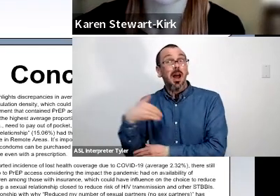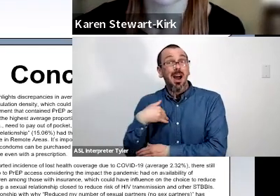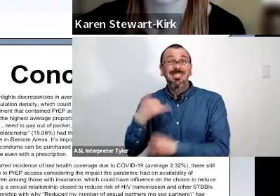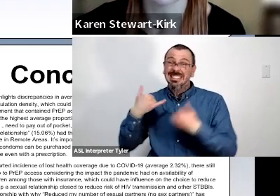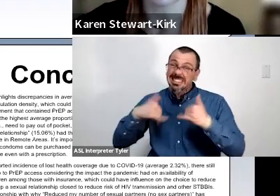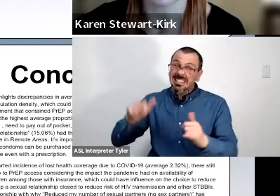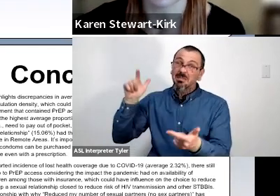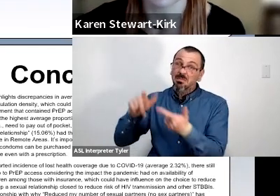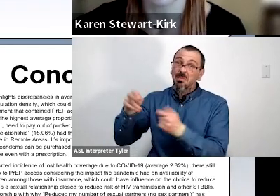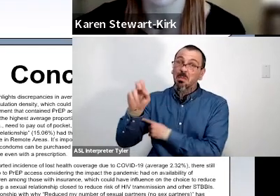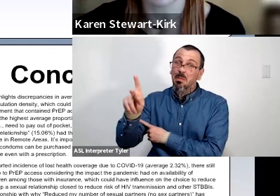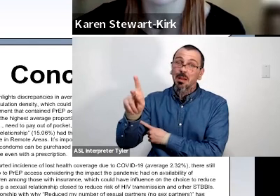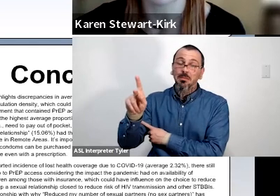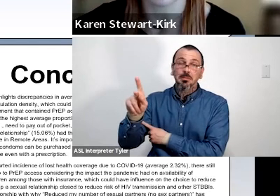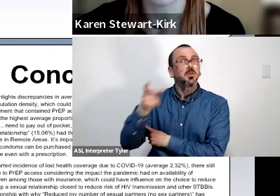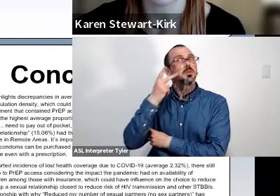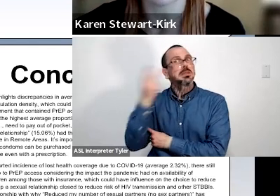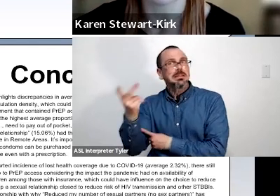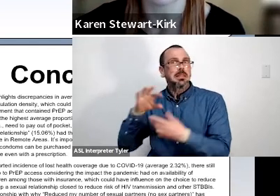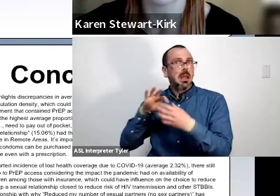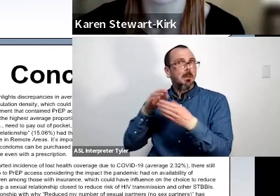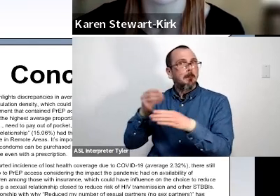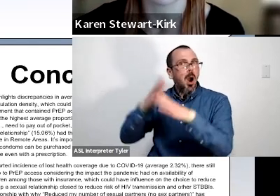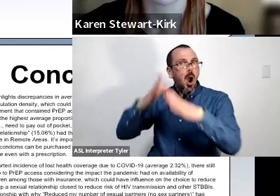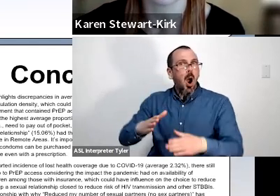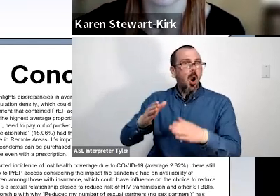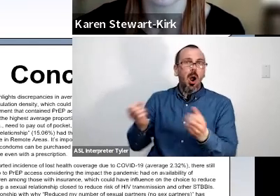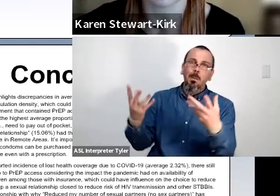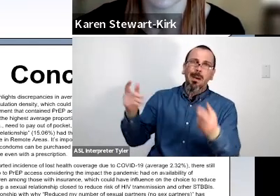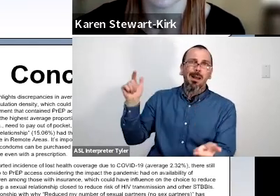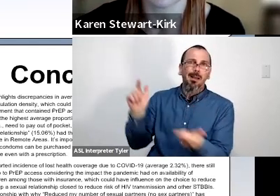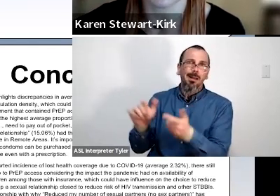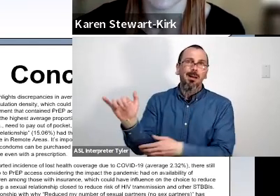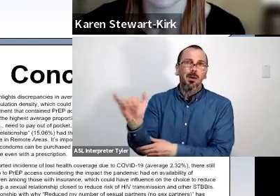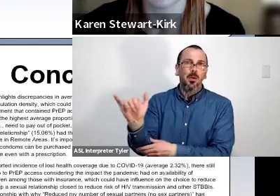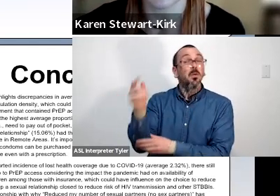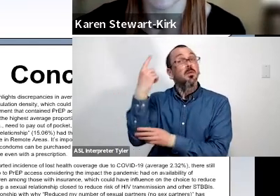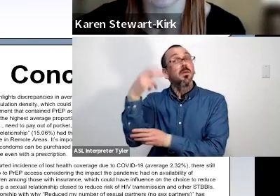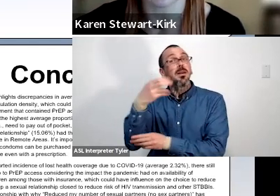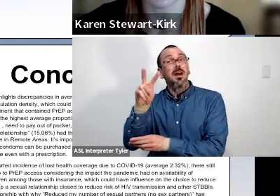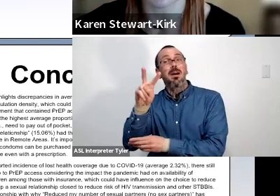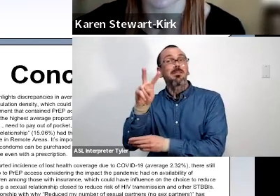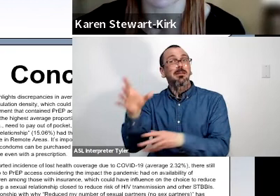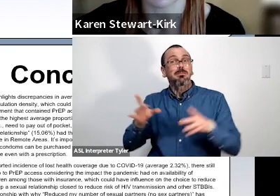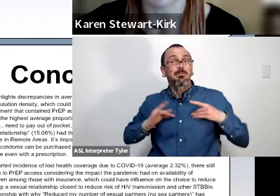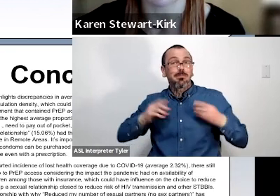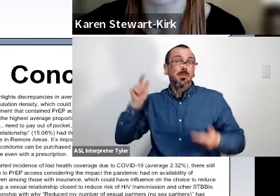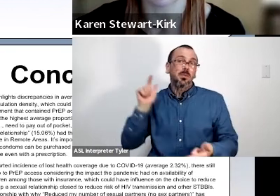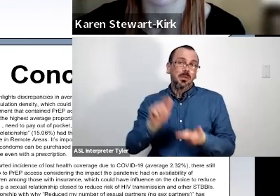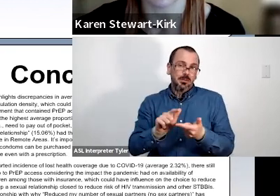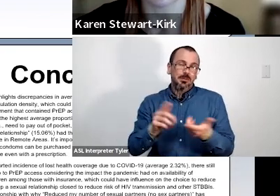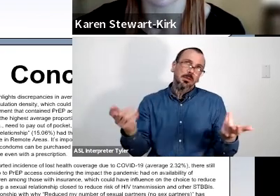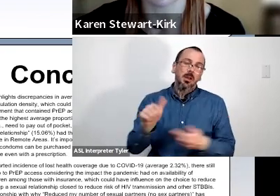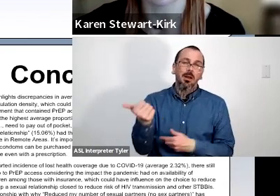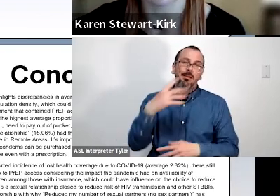choice to reduce sexual partners or keep sexual relationships closed to reduce risk of HIV transmission and other sexually transmitted and